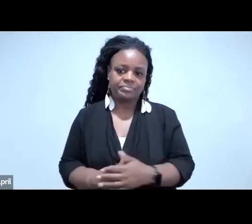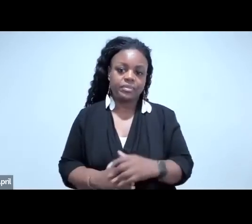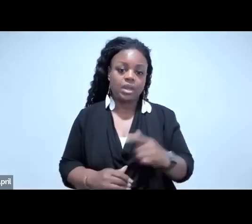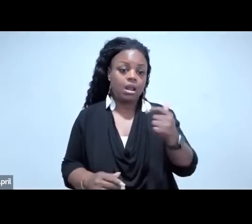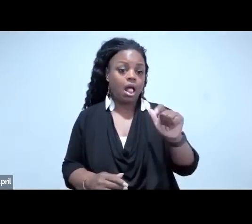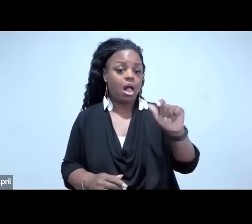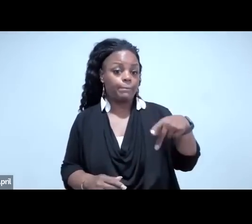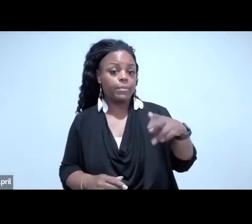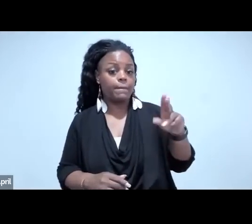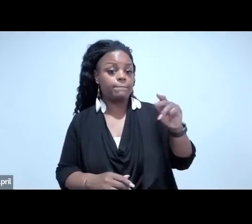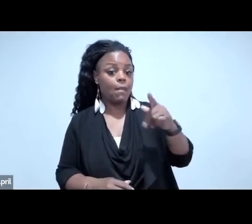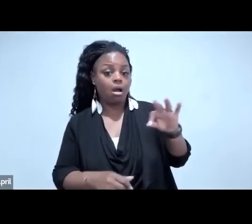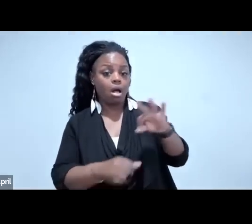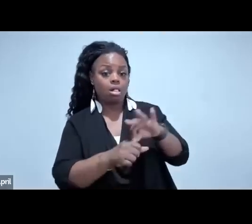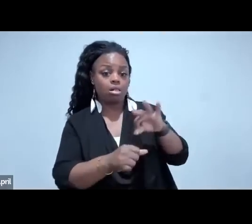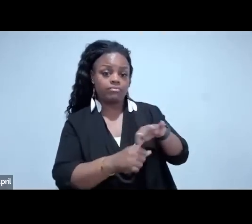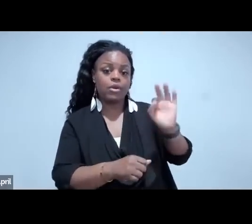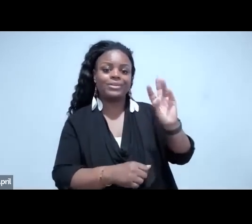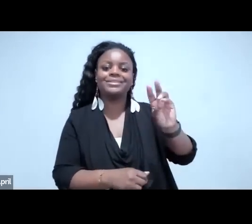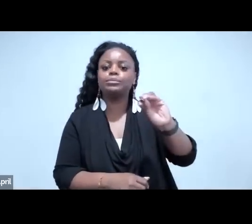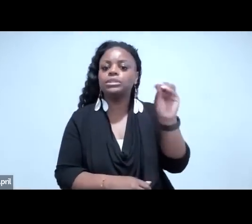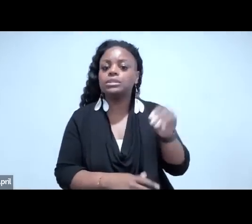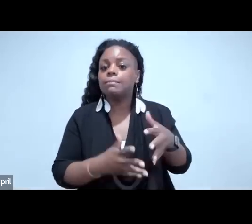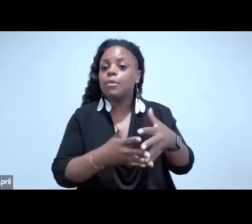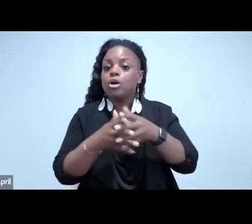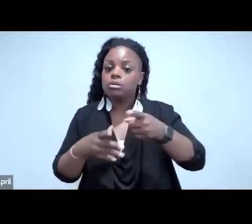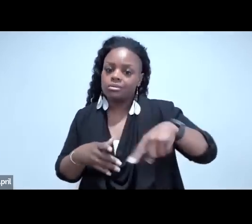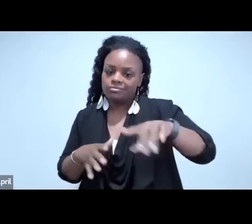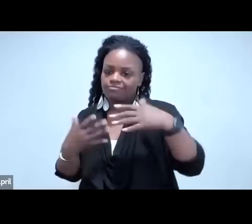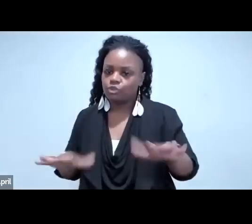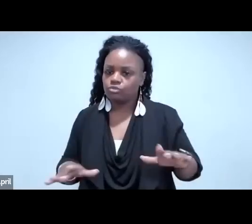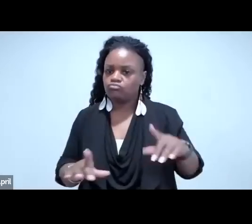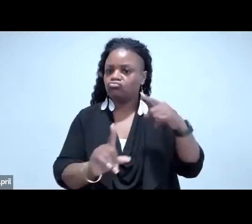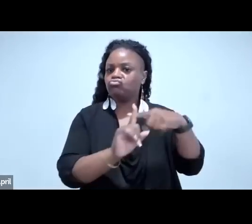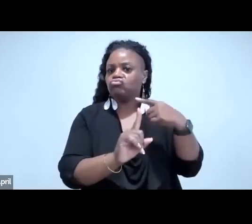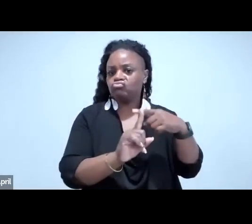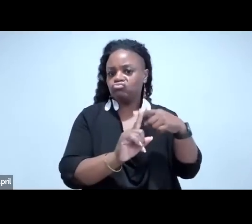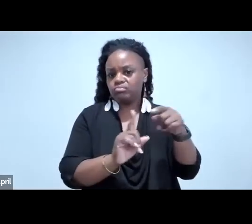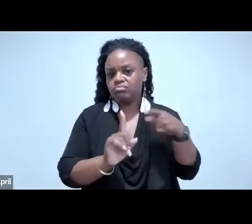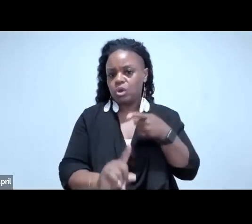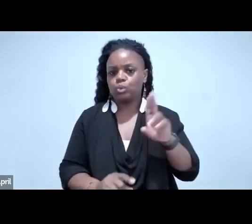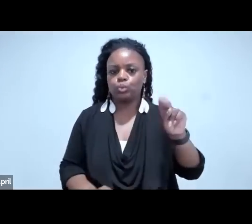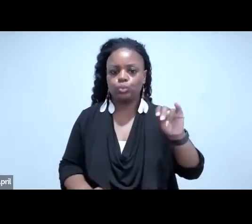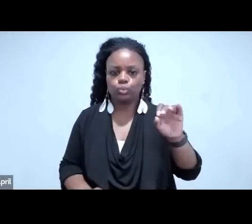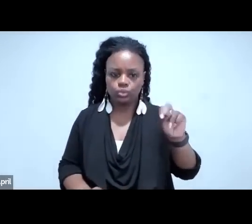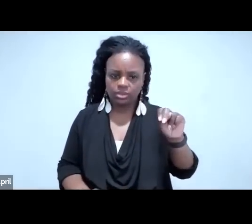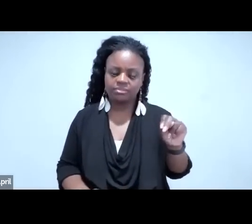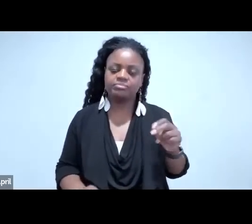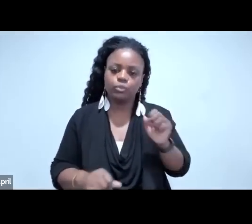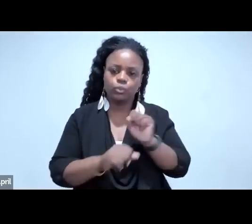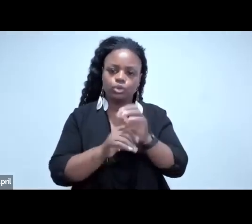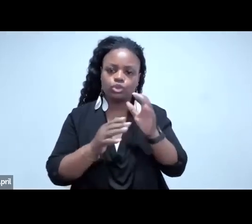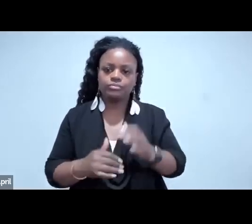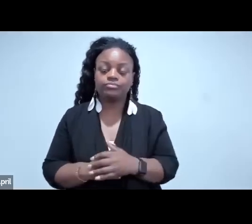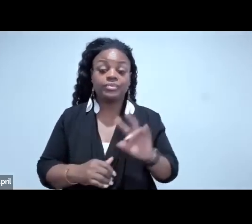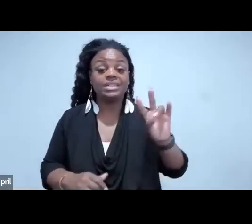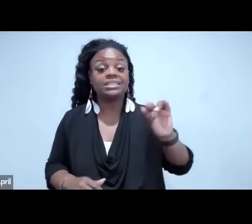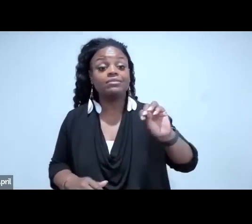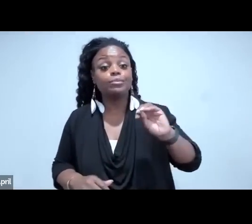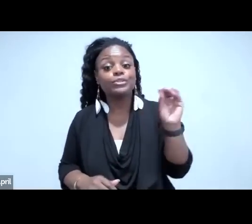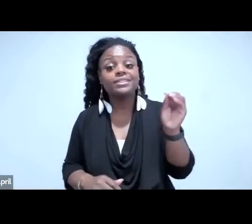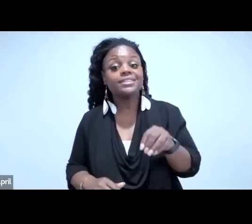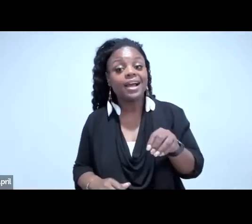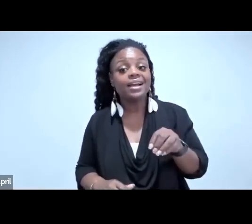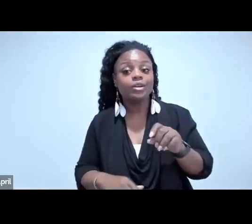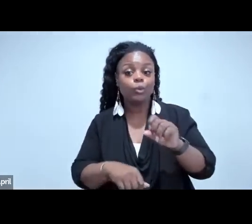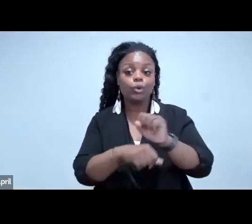1965. Young workers are especially jazzed about unions. 77% of Americans aged 18 to 34 approve of unions. A